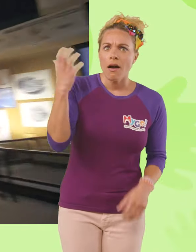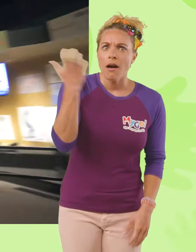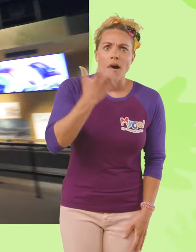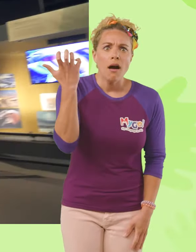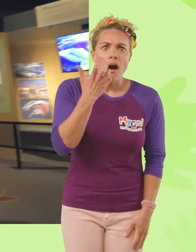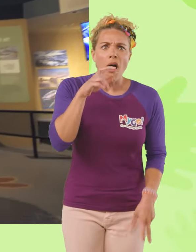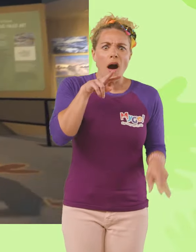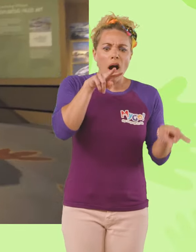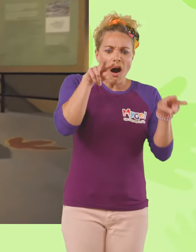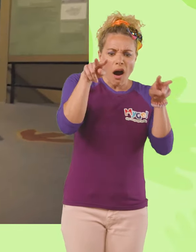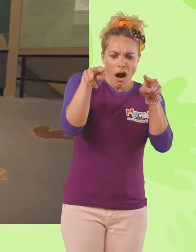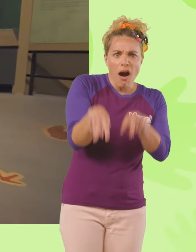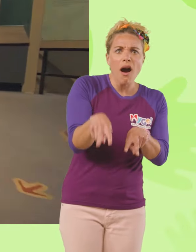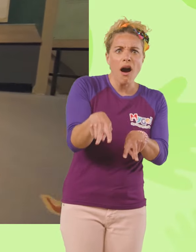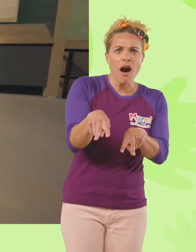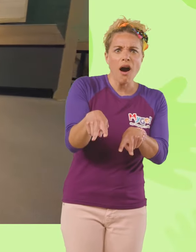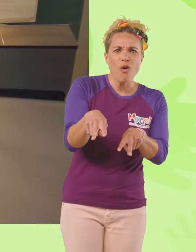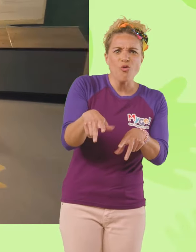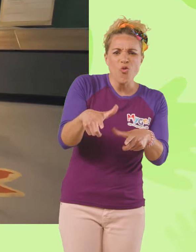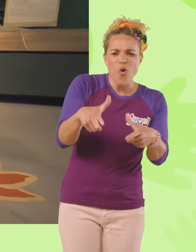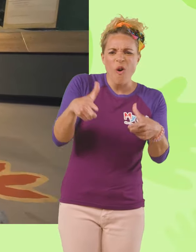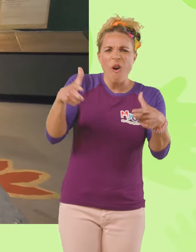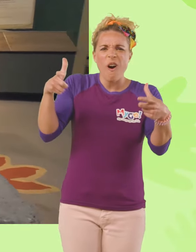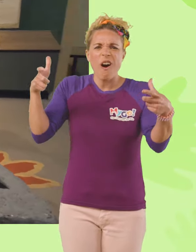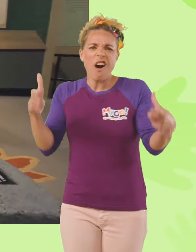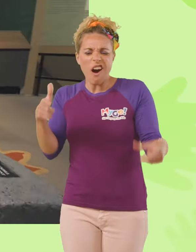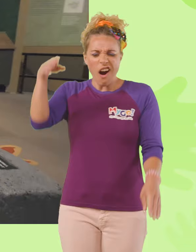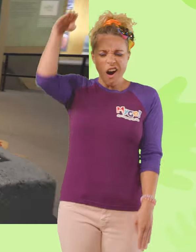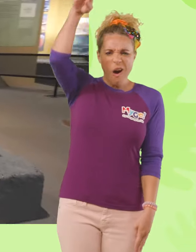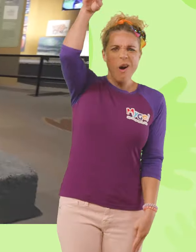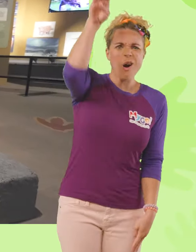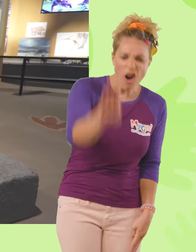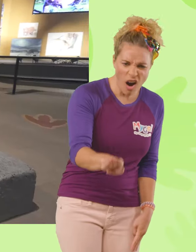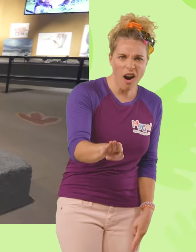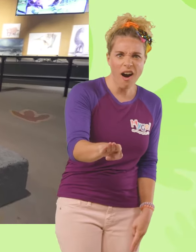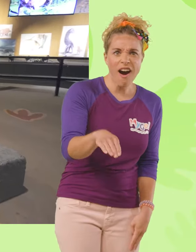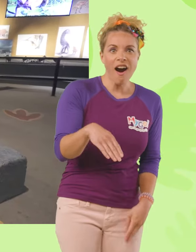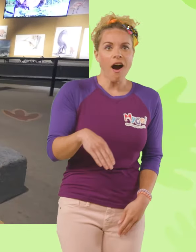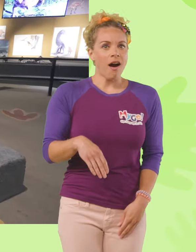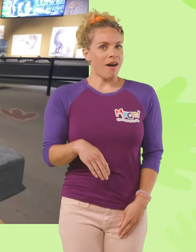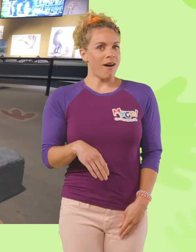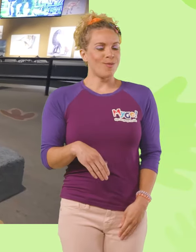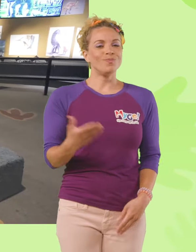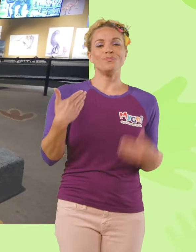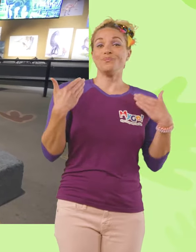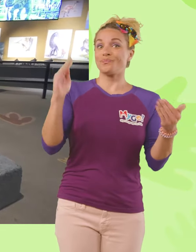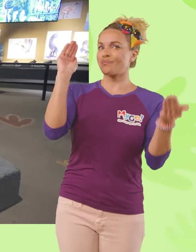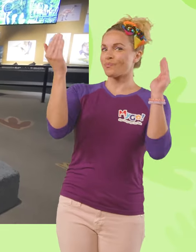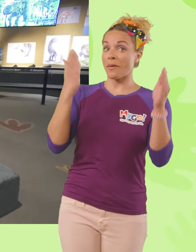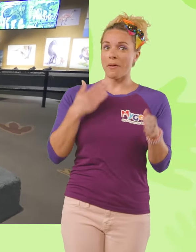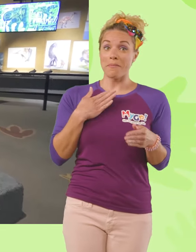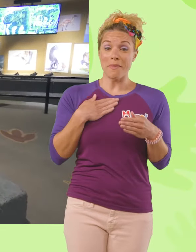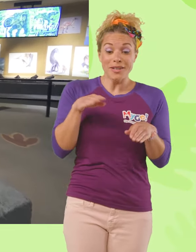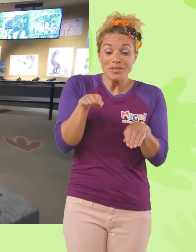Whoa, check this out. Whoa, this is a massive footprint. Okay, let's compare